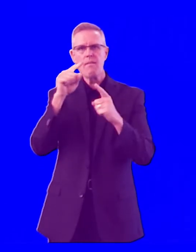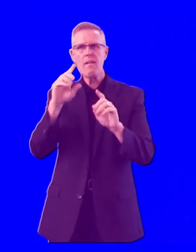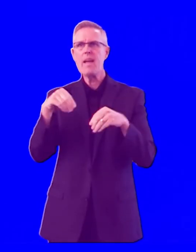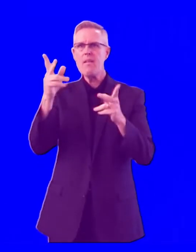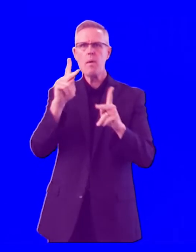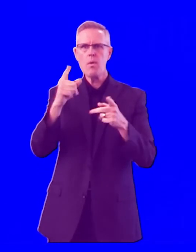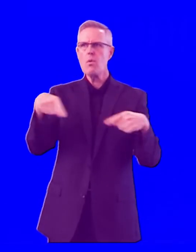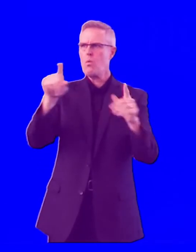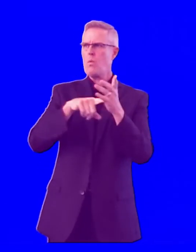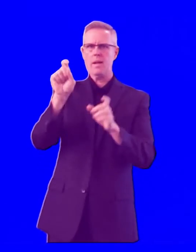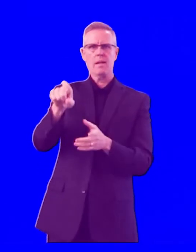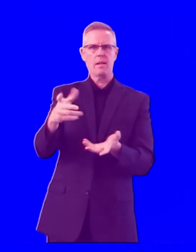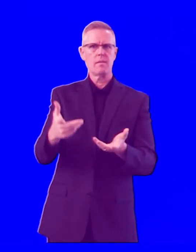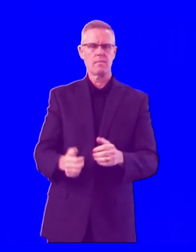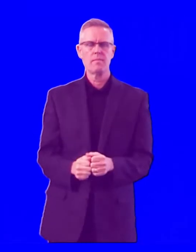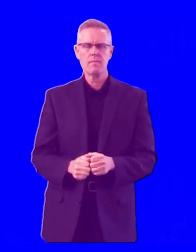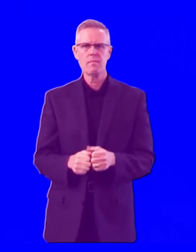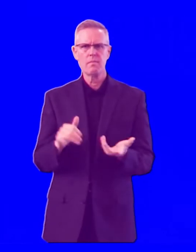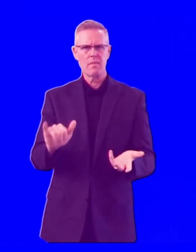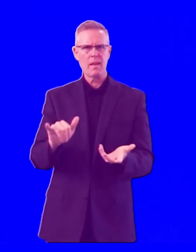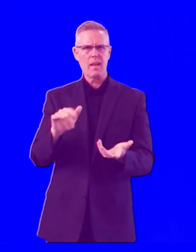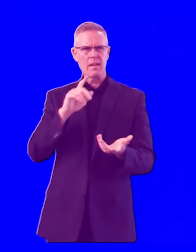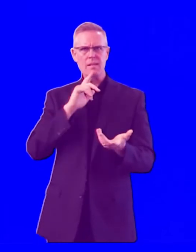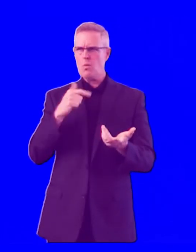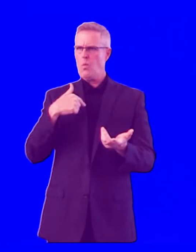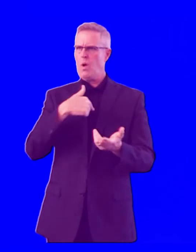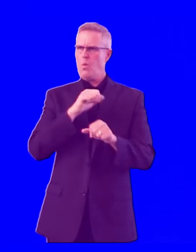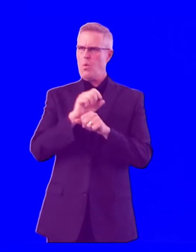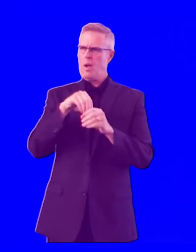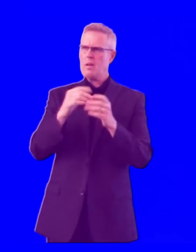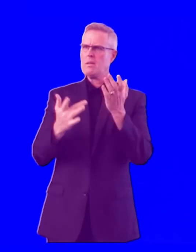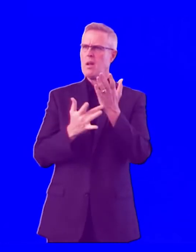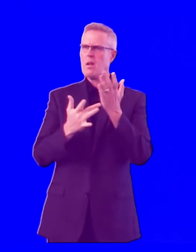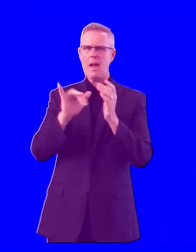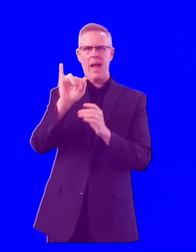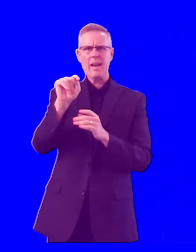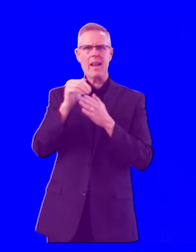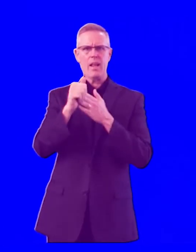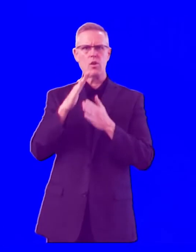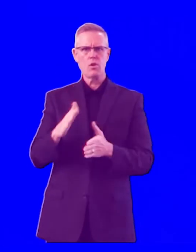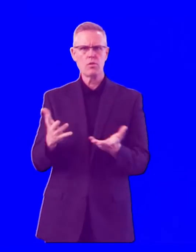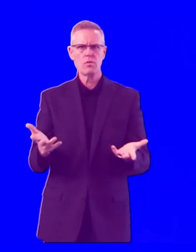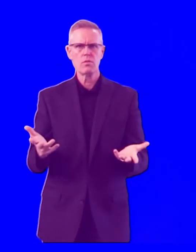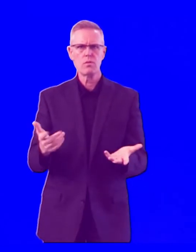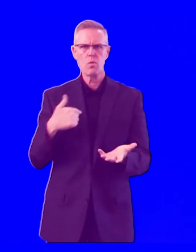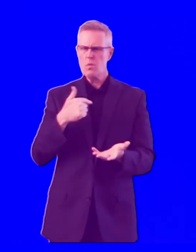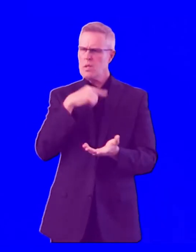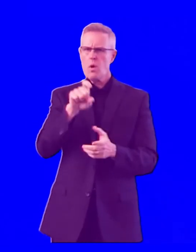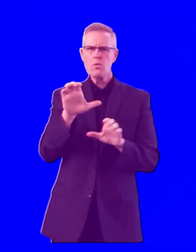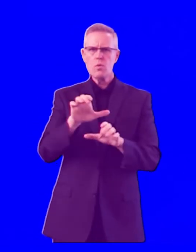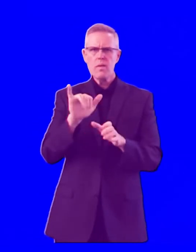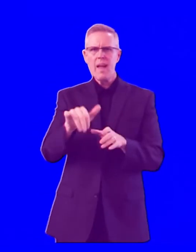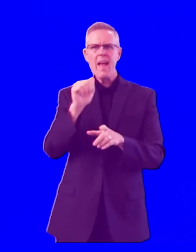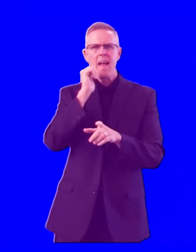give people what they need. Isn't that, as technologists, as IT leaders, something that we're supposed to be